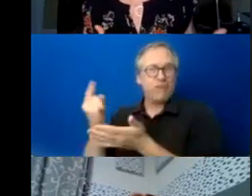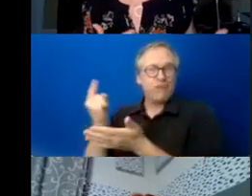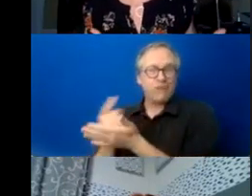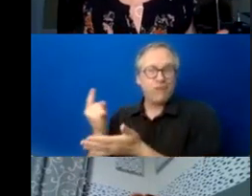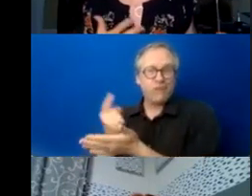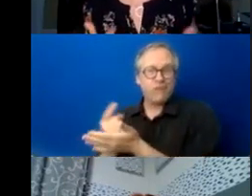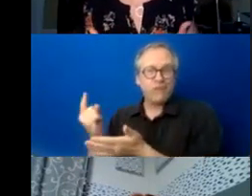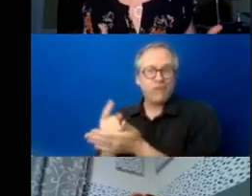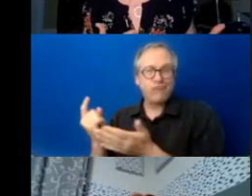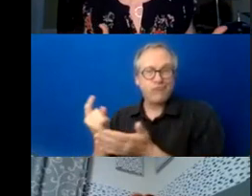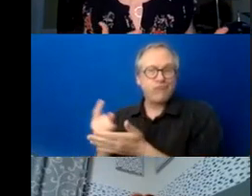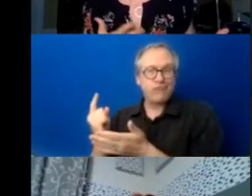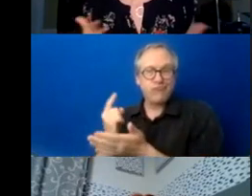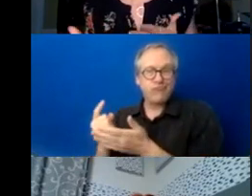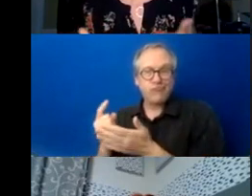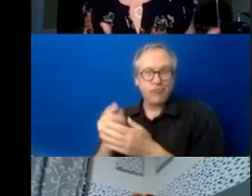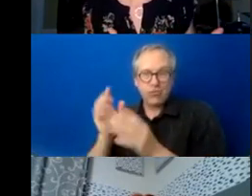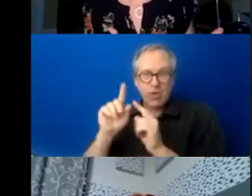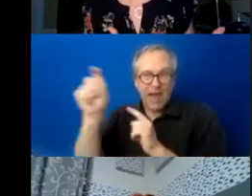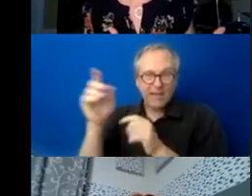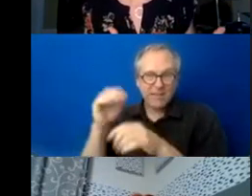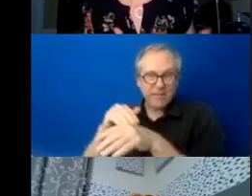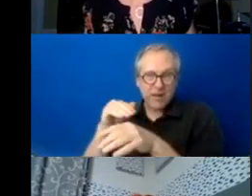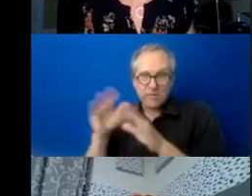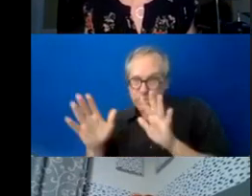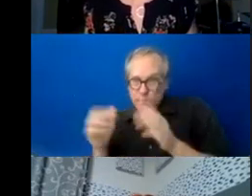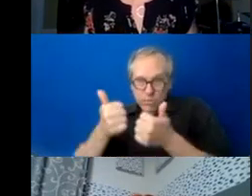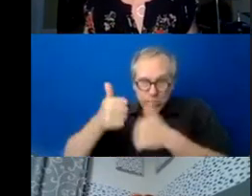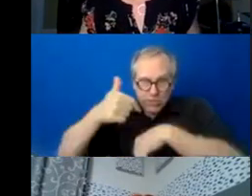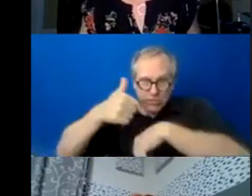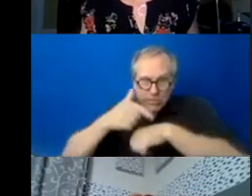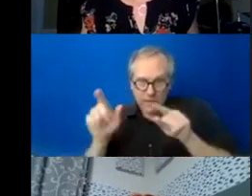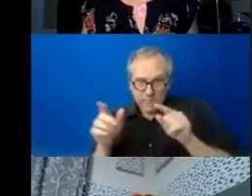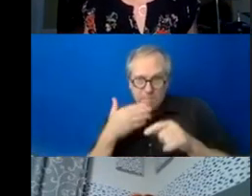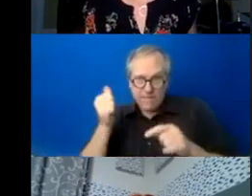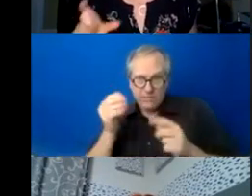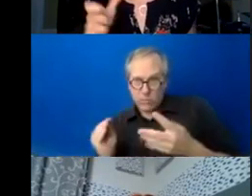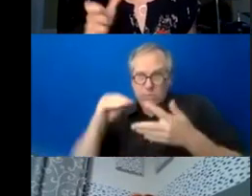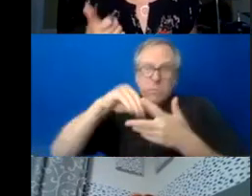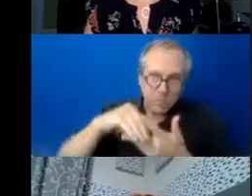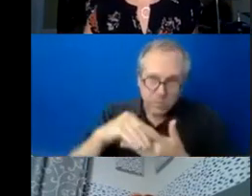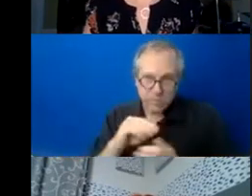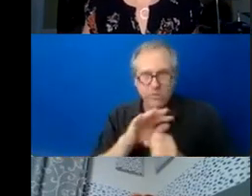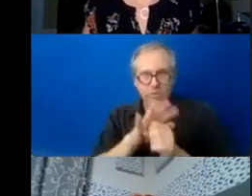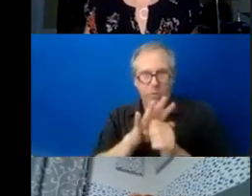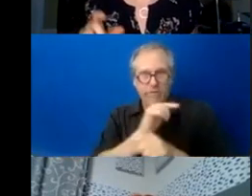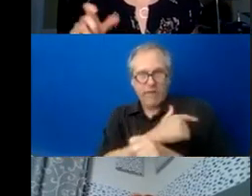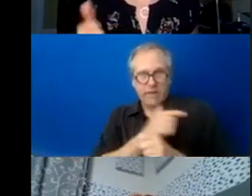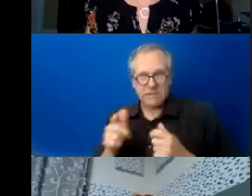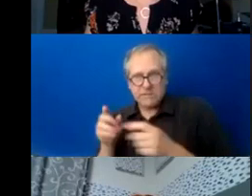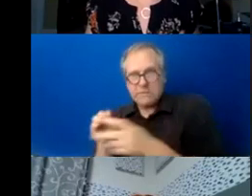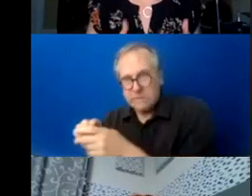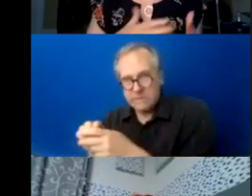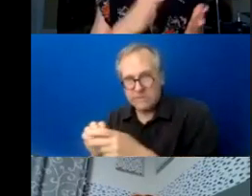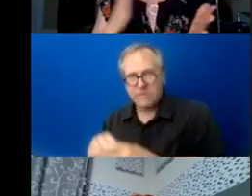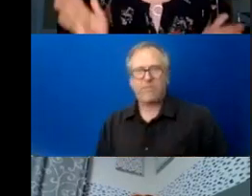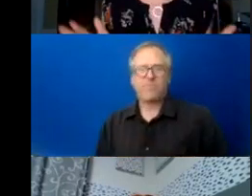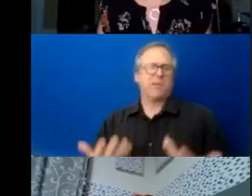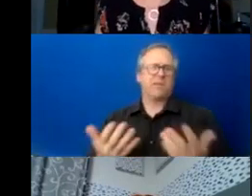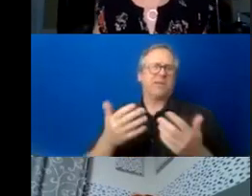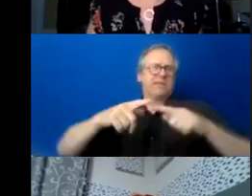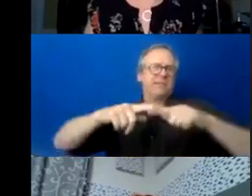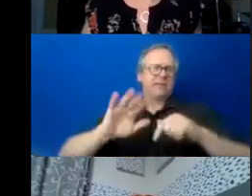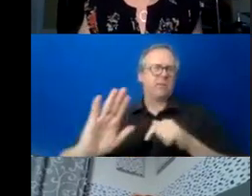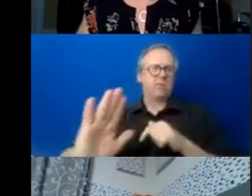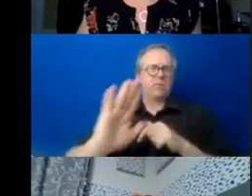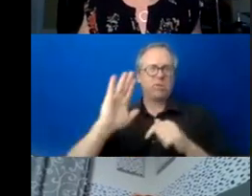just timed it with their doctor around the timing of when to get it. So I think it might be helpful if there's some nuance to whatever your